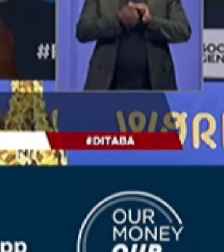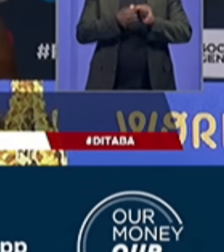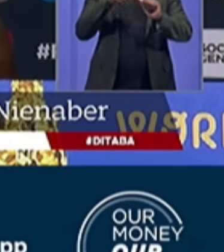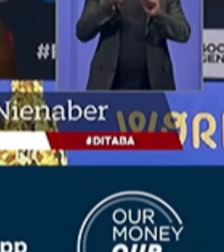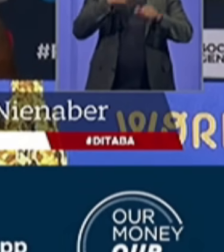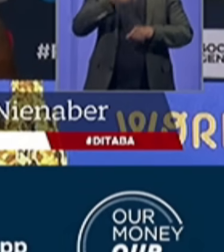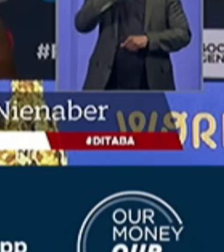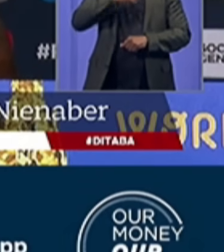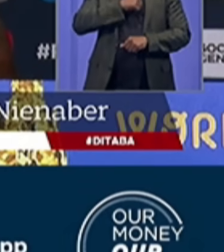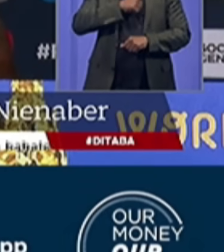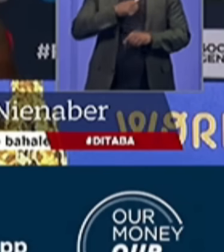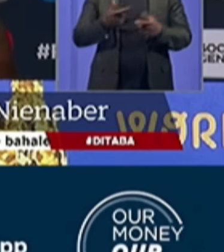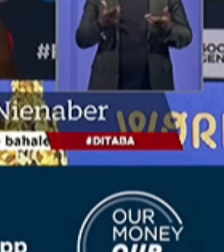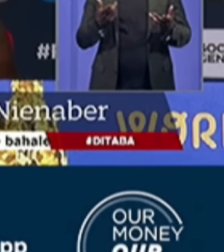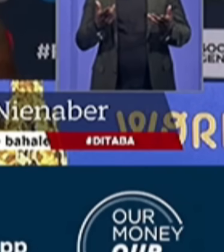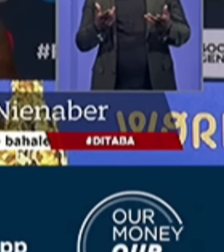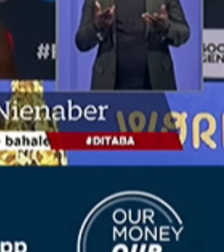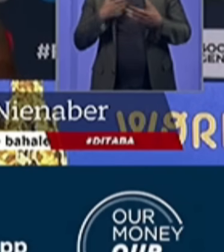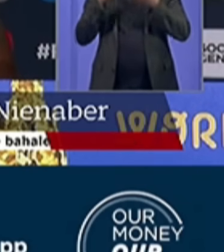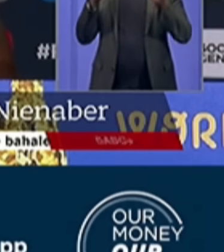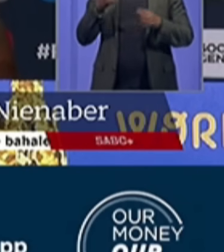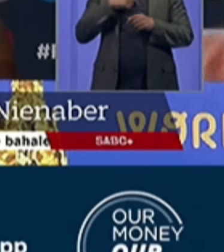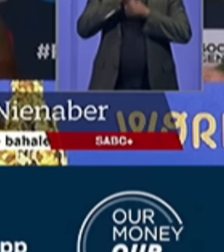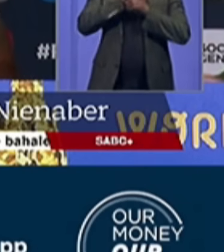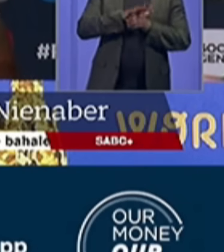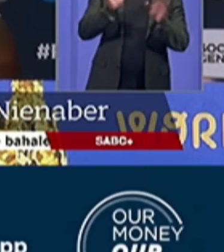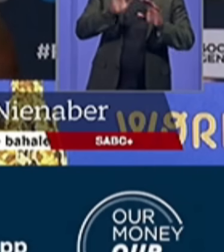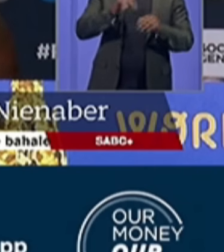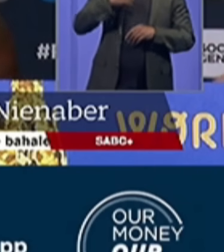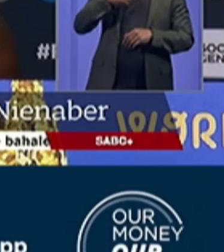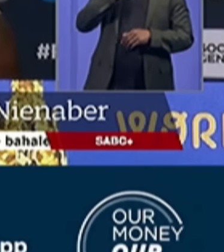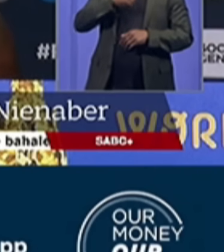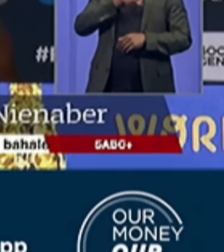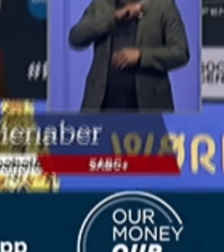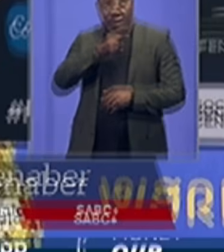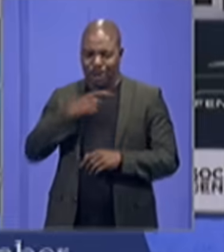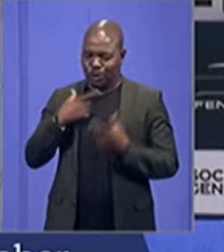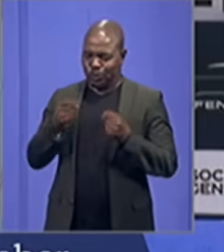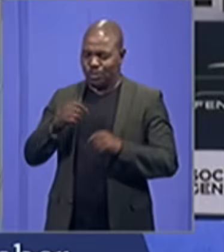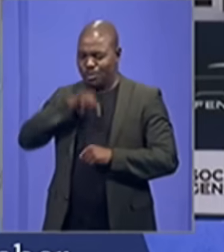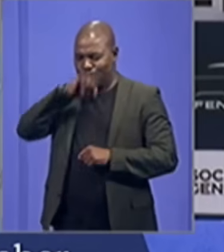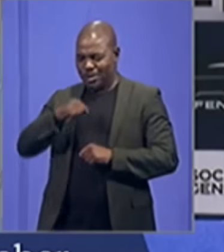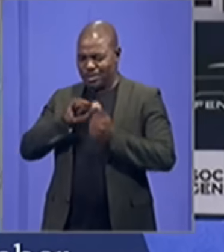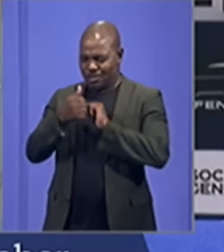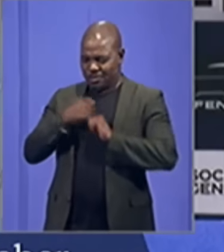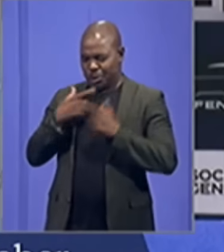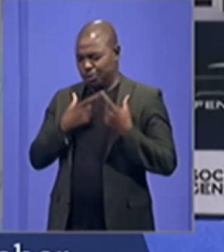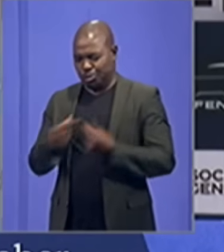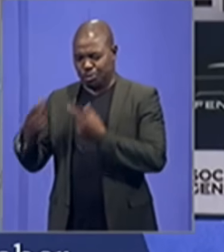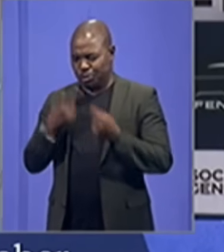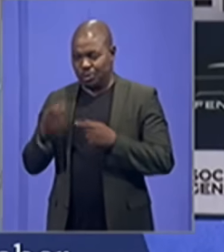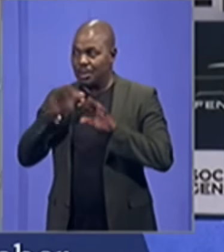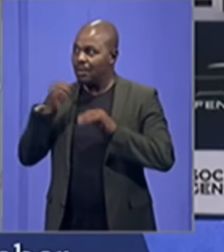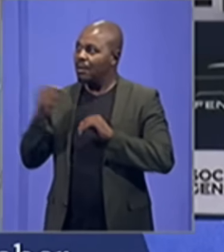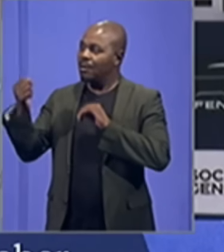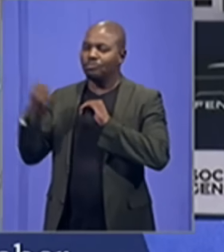privilege, you know, not the pressure, we have the privilege of being able to do what we love. you know, and inspire